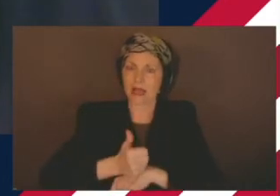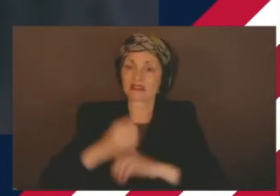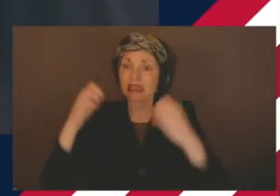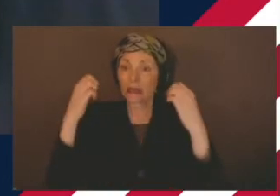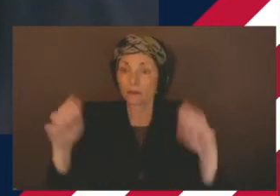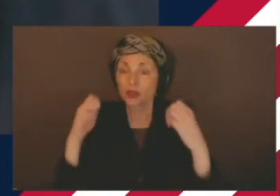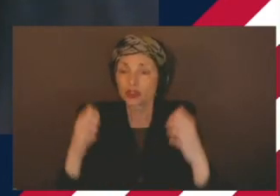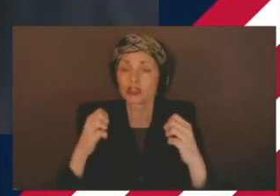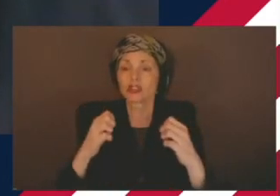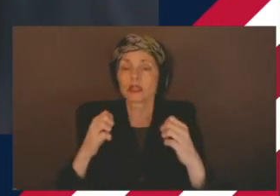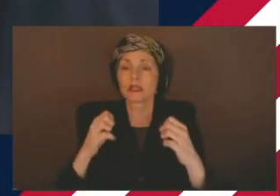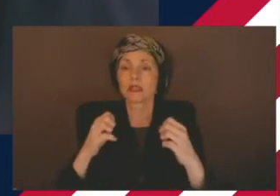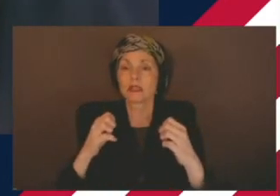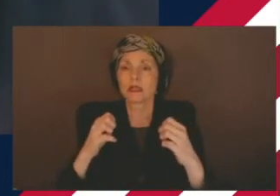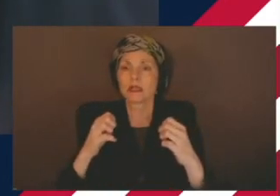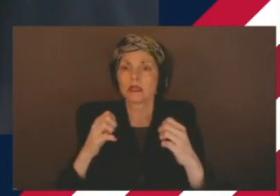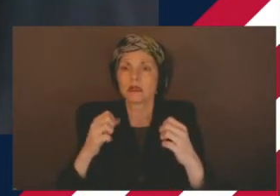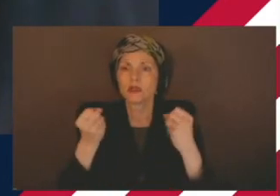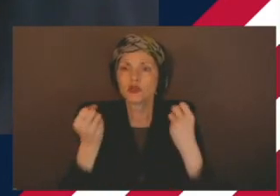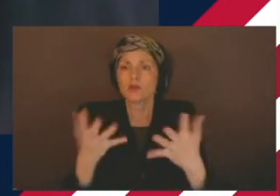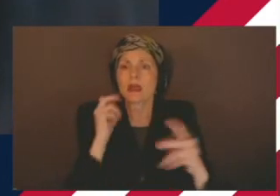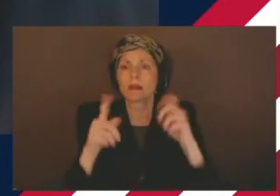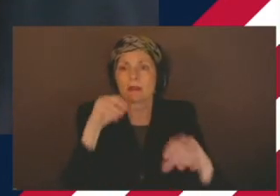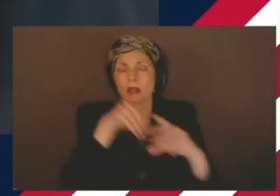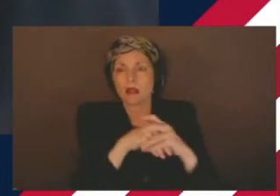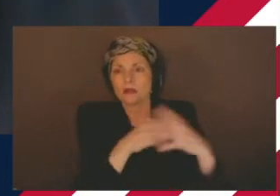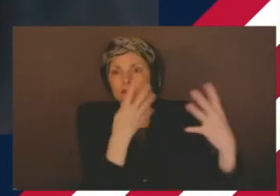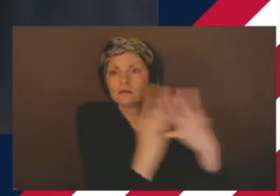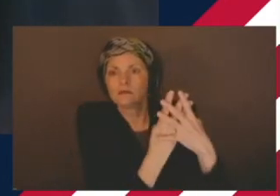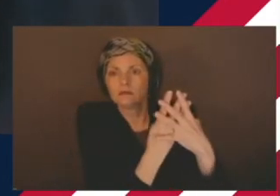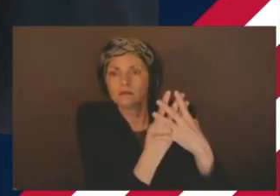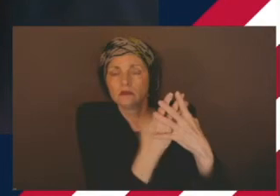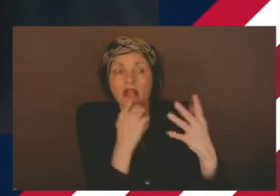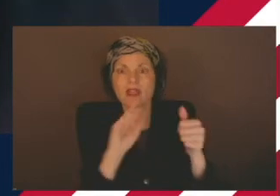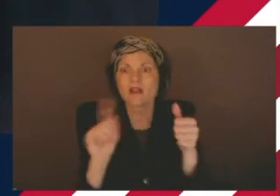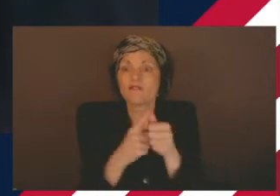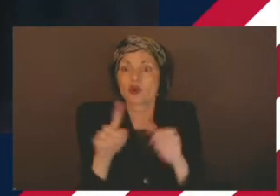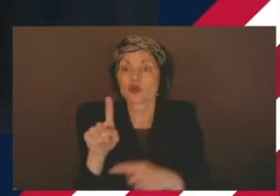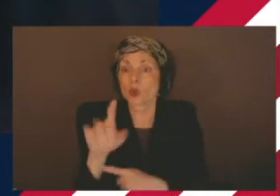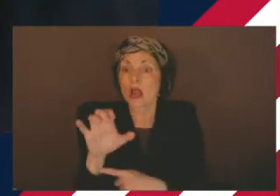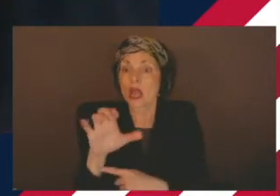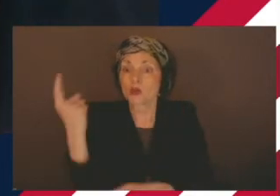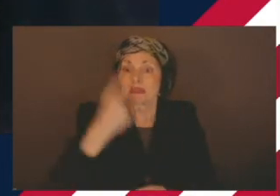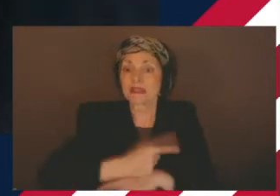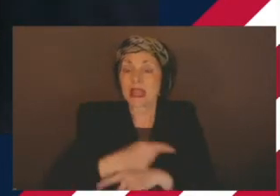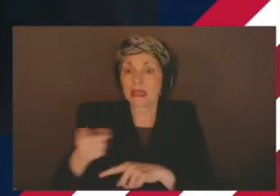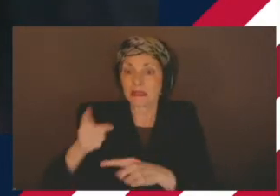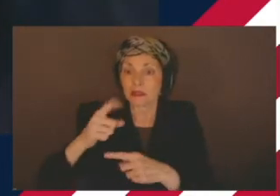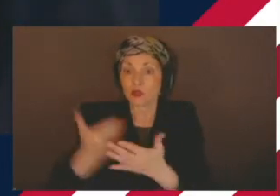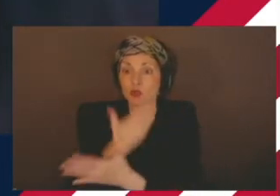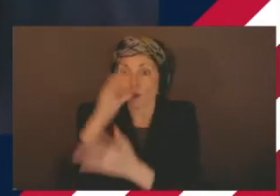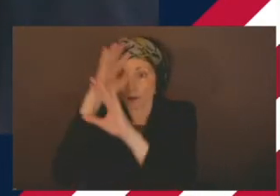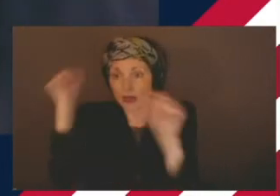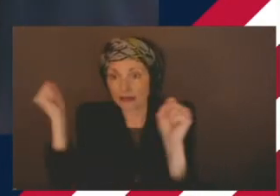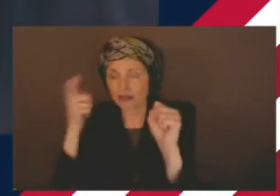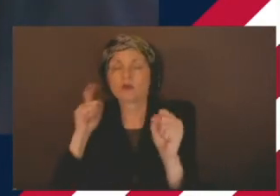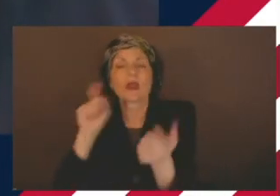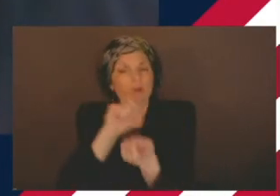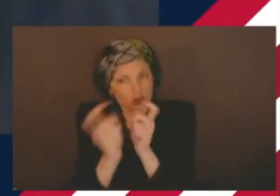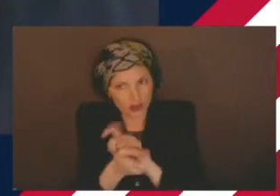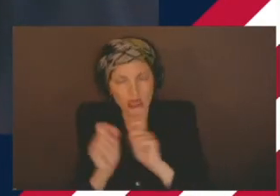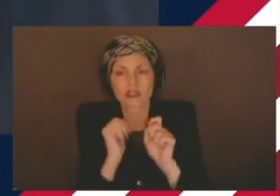mass incarceration and the police violence in the first 100 days to change policies. And we must have